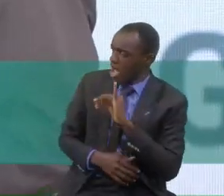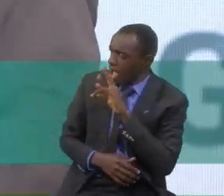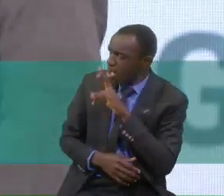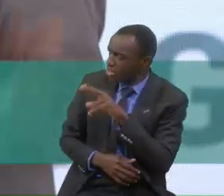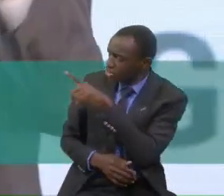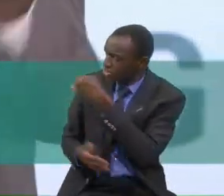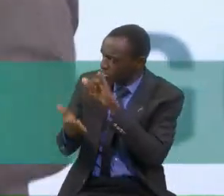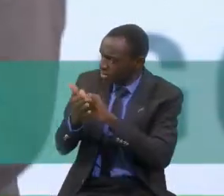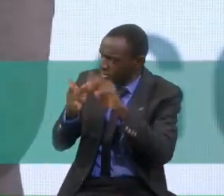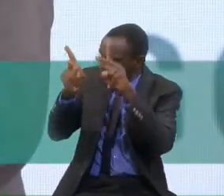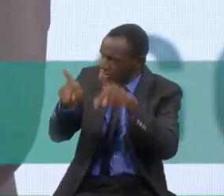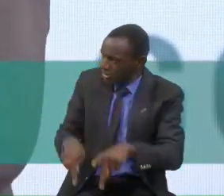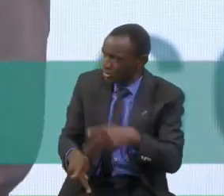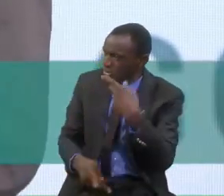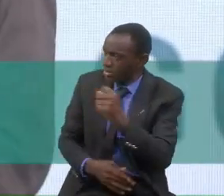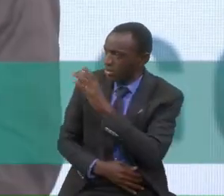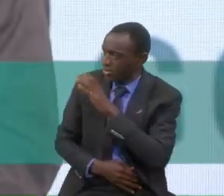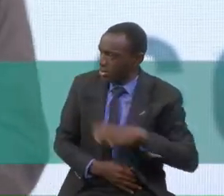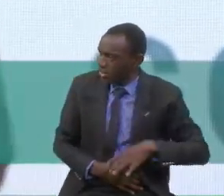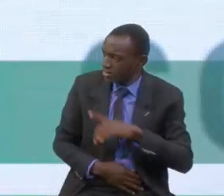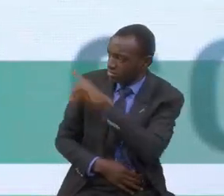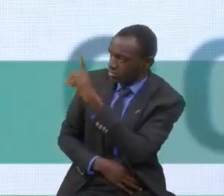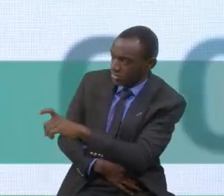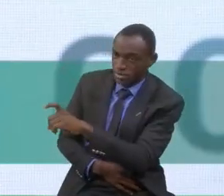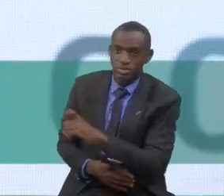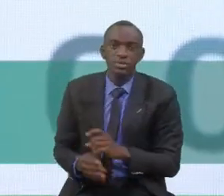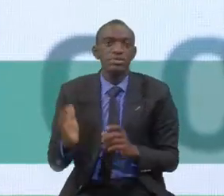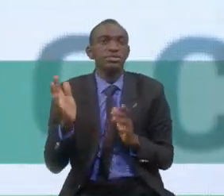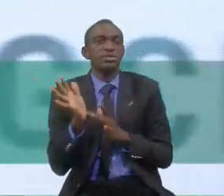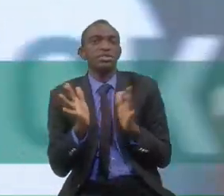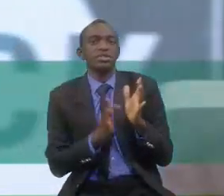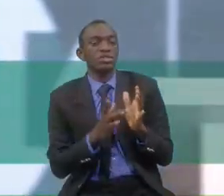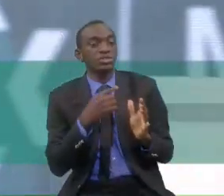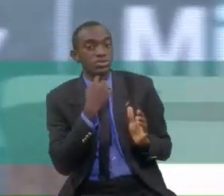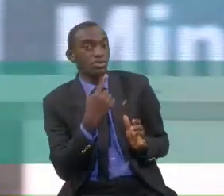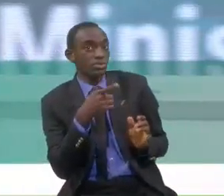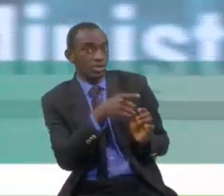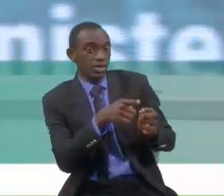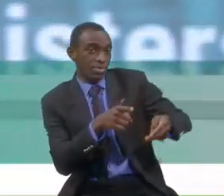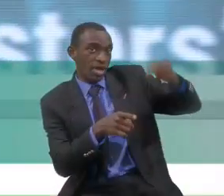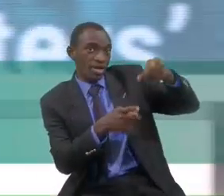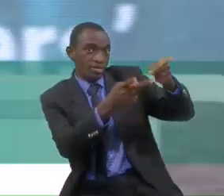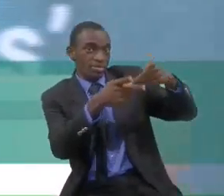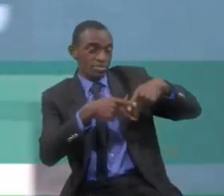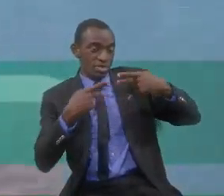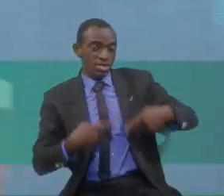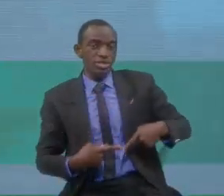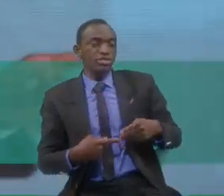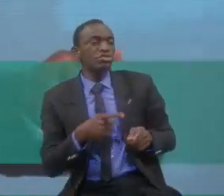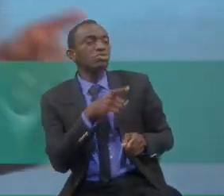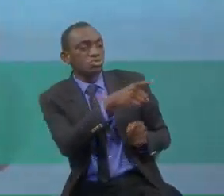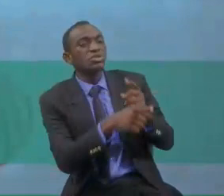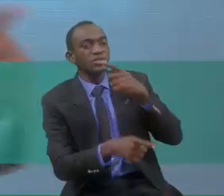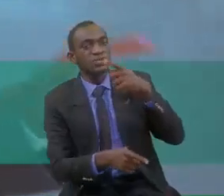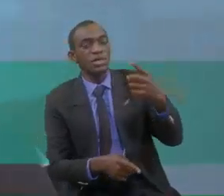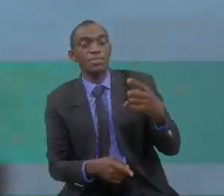Christ? And Jesus answered, thou sayest. But you will see the Son of Man.